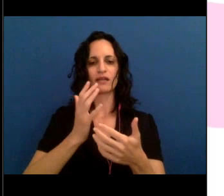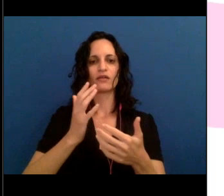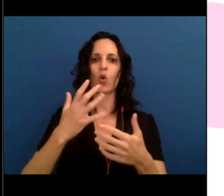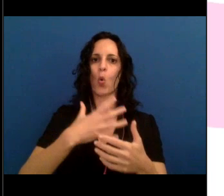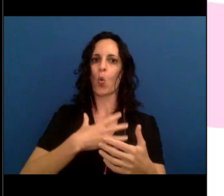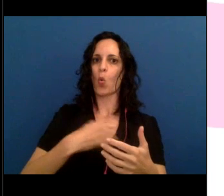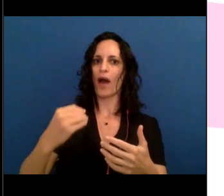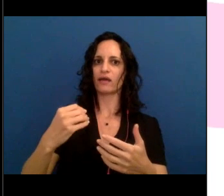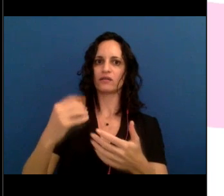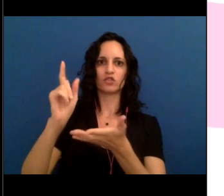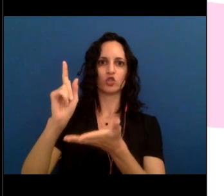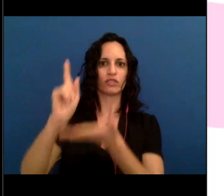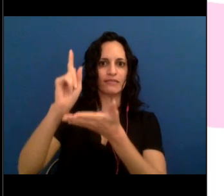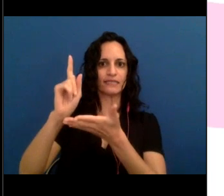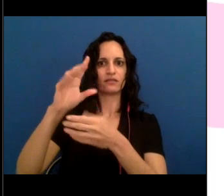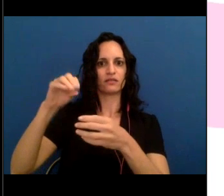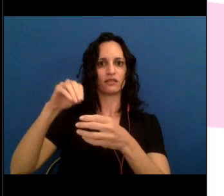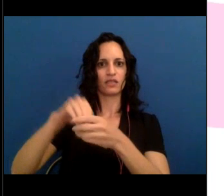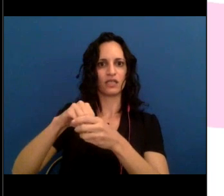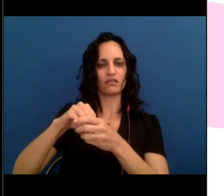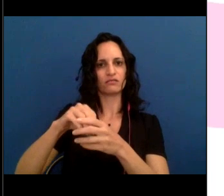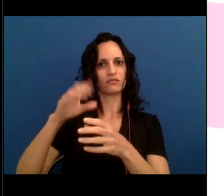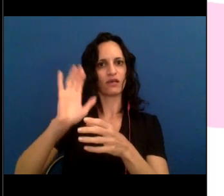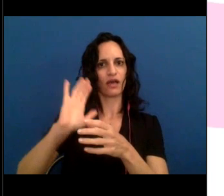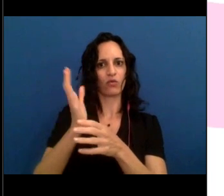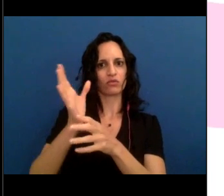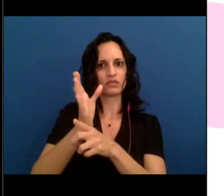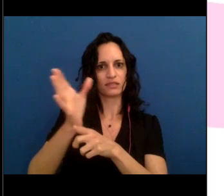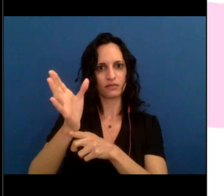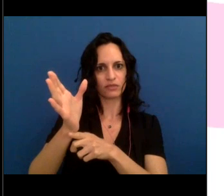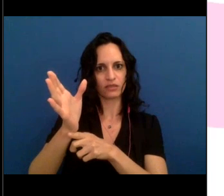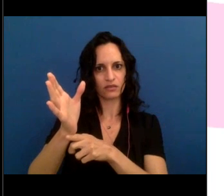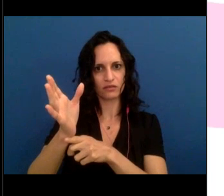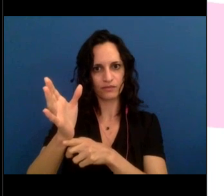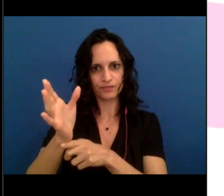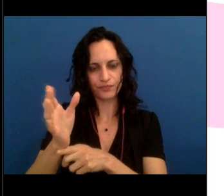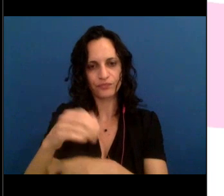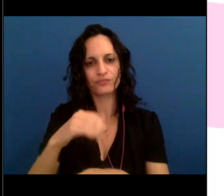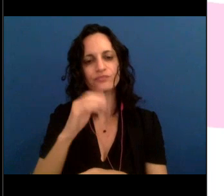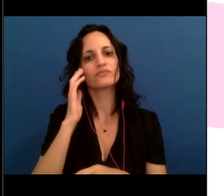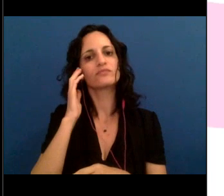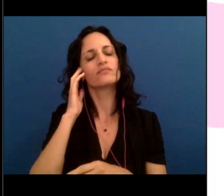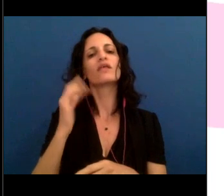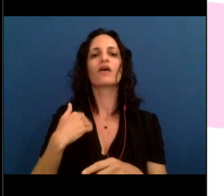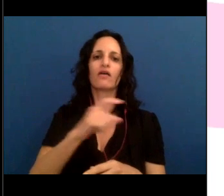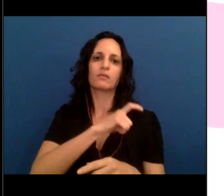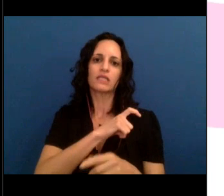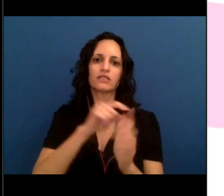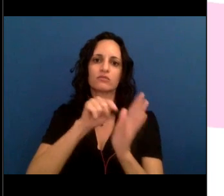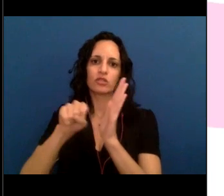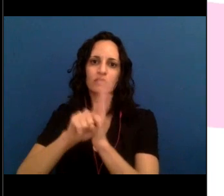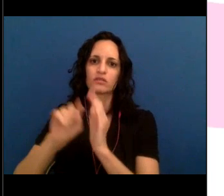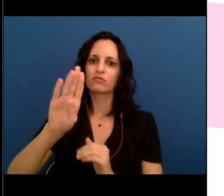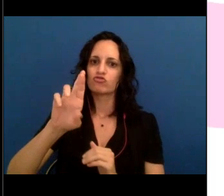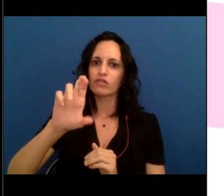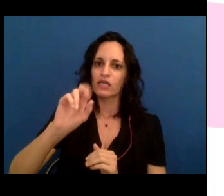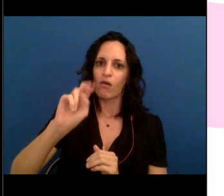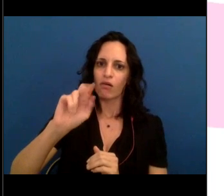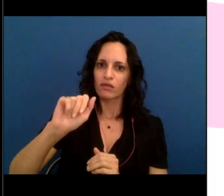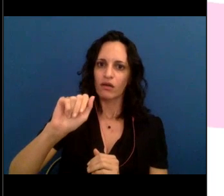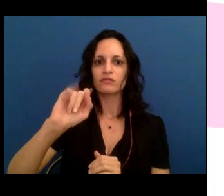of the national rebellions that were instigated by police murders of Breonna Taylor, George Floyd, Ahmaud Arbery,